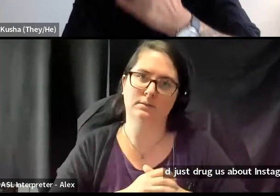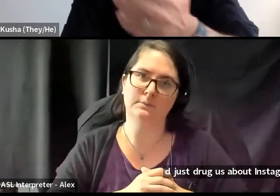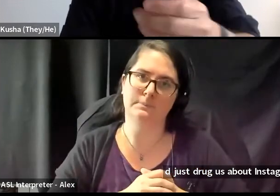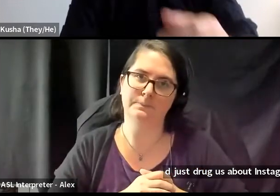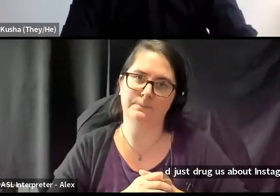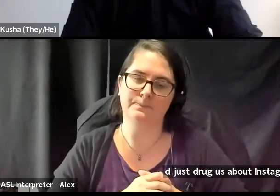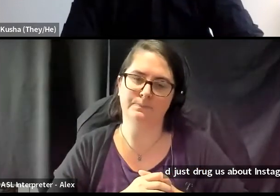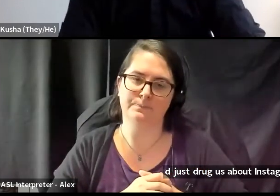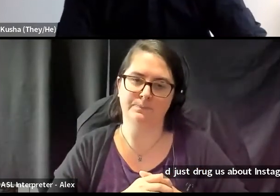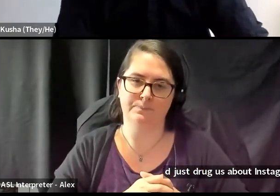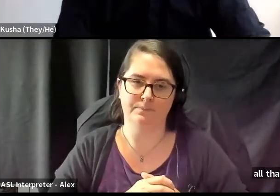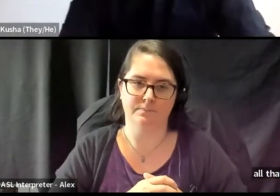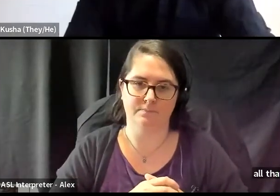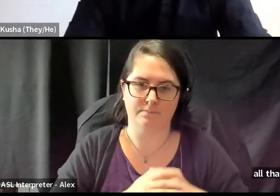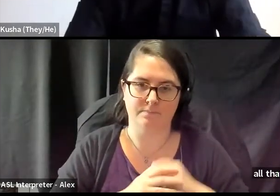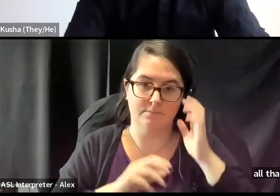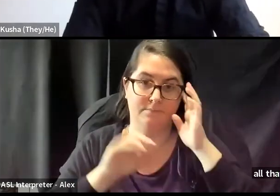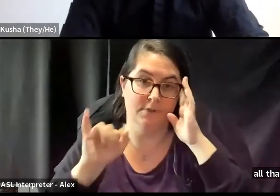Well,